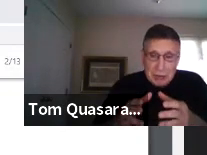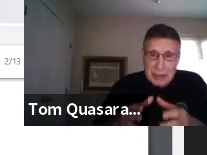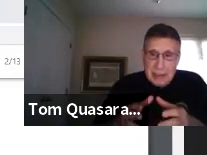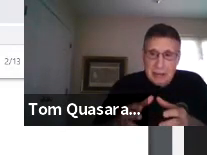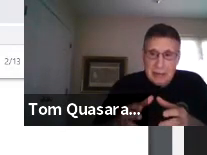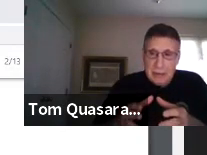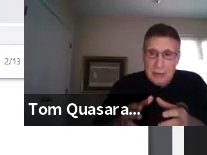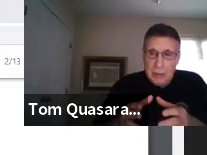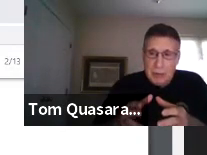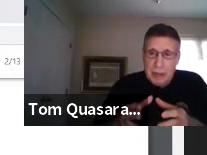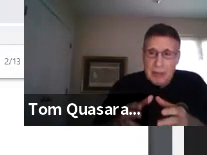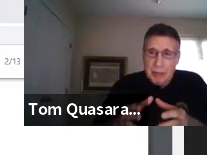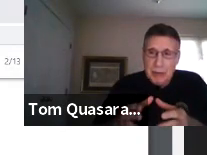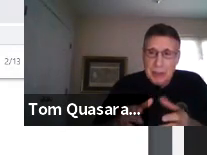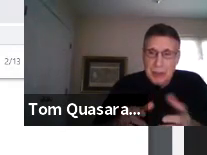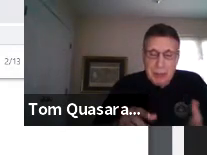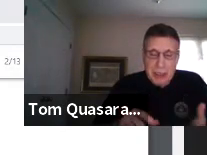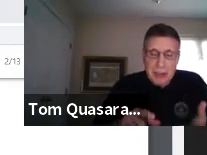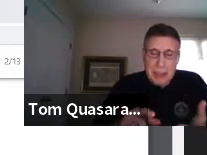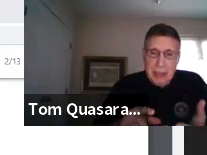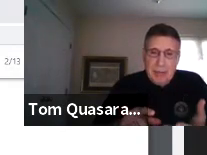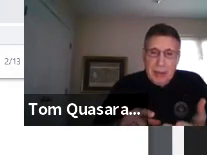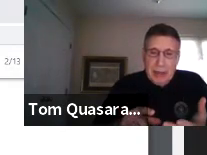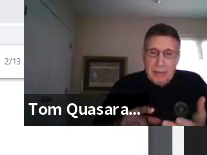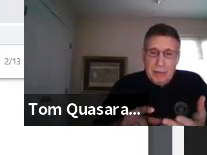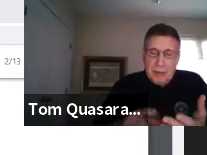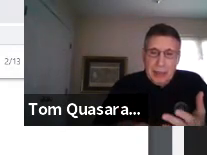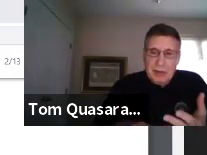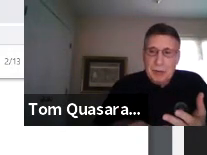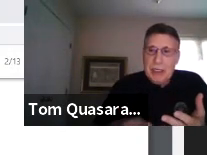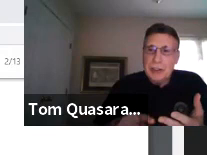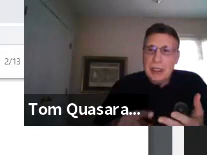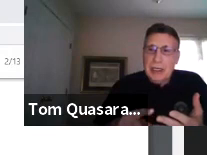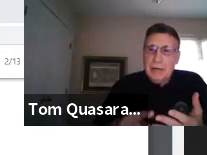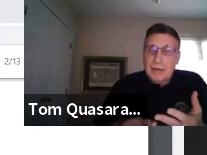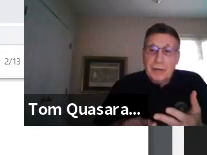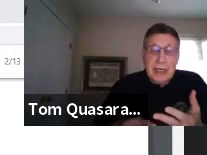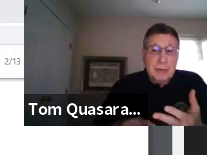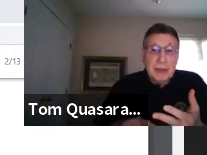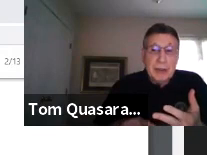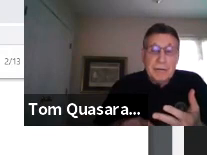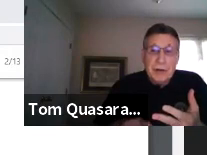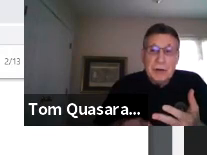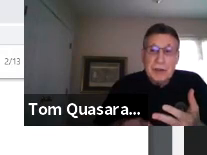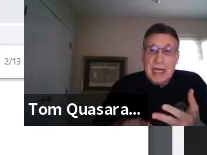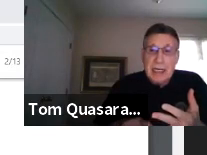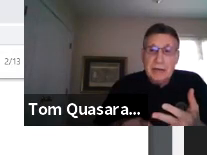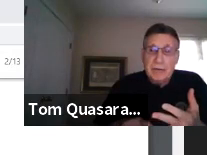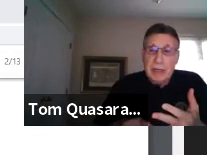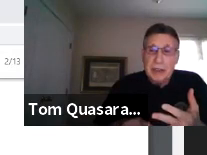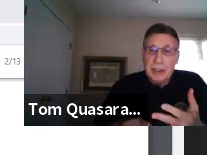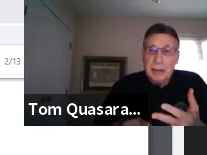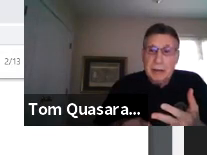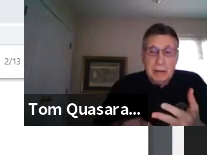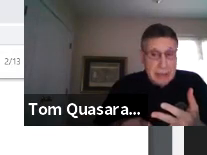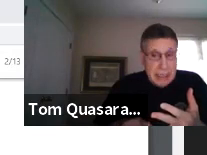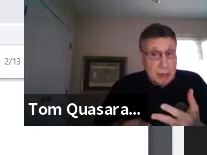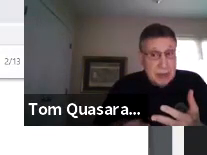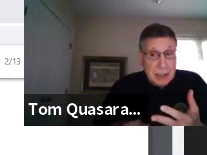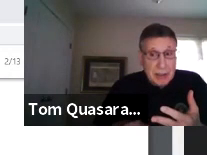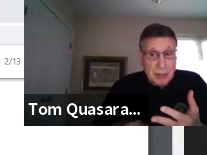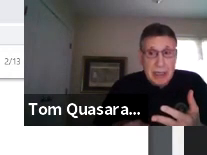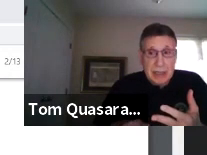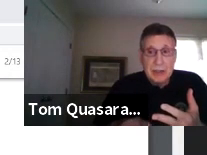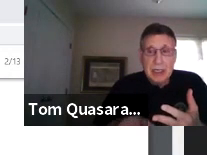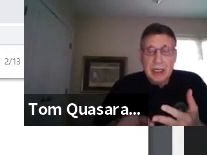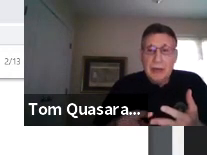those all deal with public participation, freedom of speech, freedom to diffuse that information. That